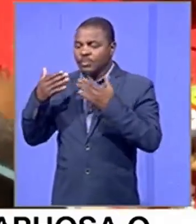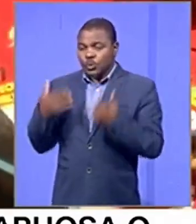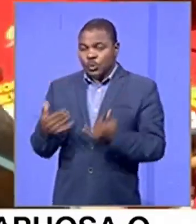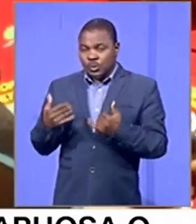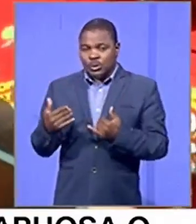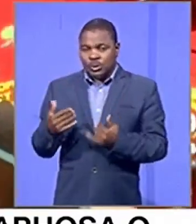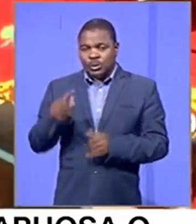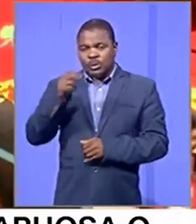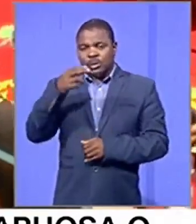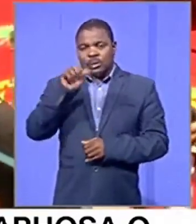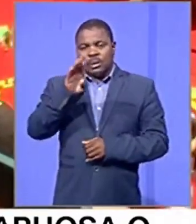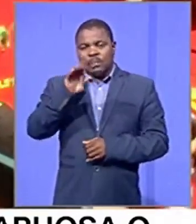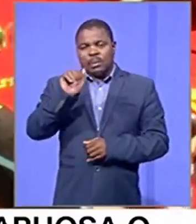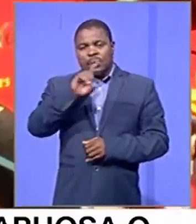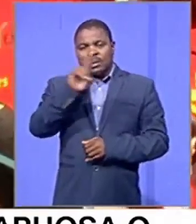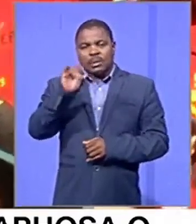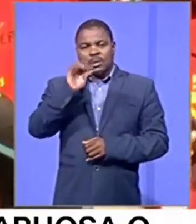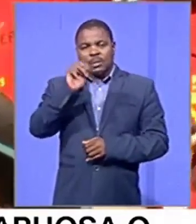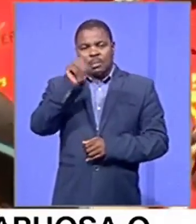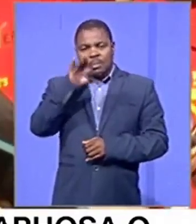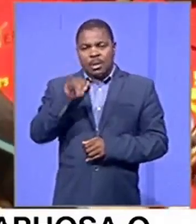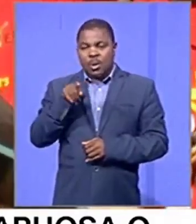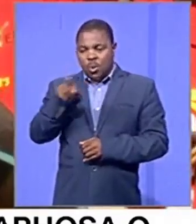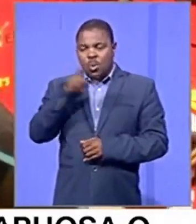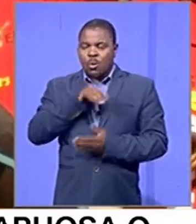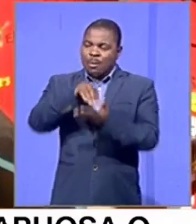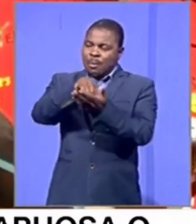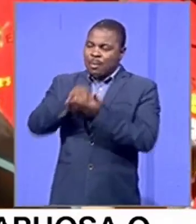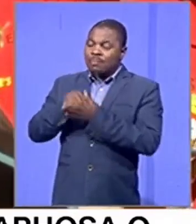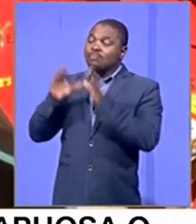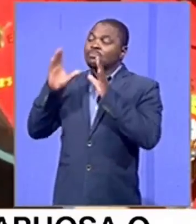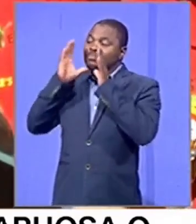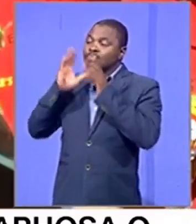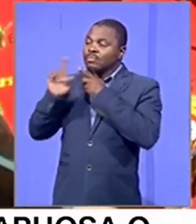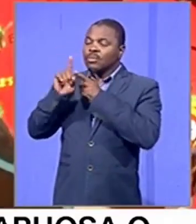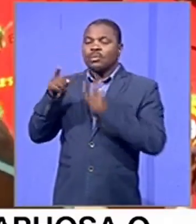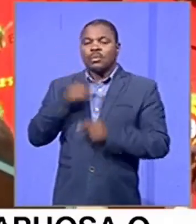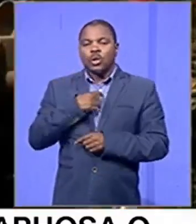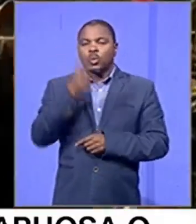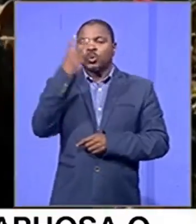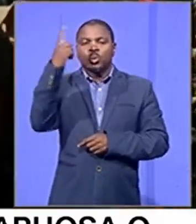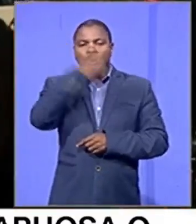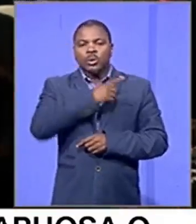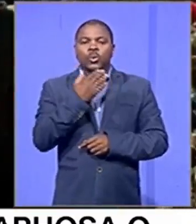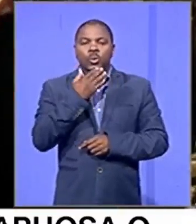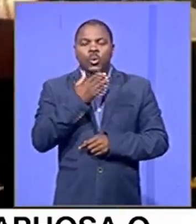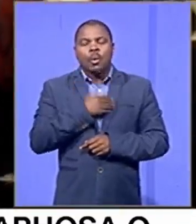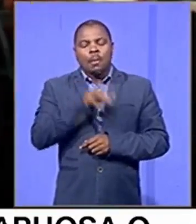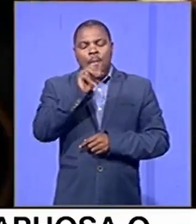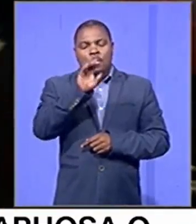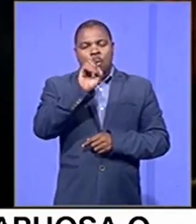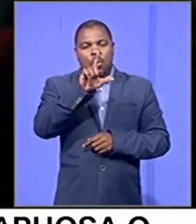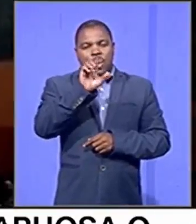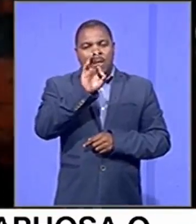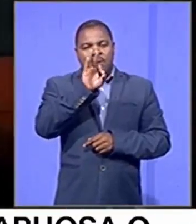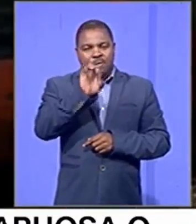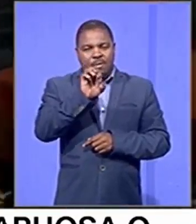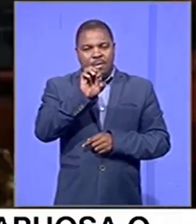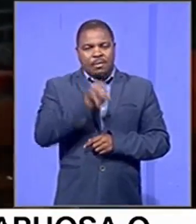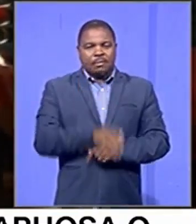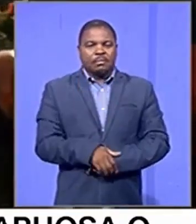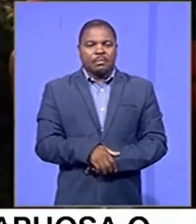mo Thaba Zimbi a re tlela ka Julius Malema re leboga 2 days mo lefe. Malema ka go le lengwe